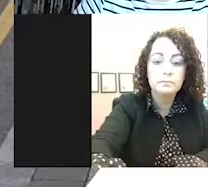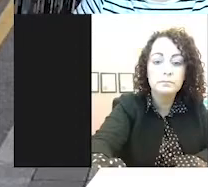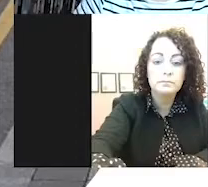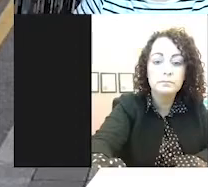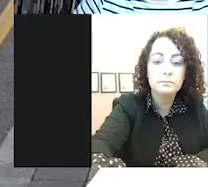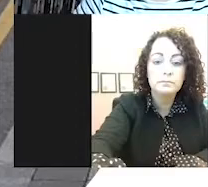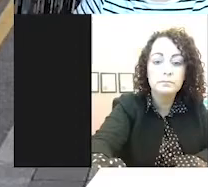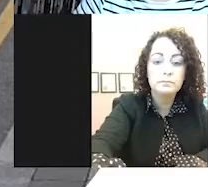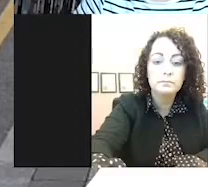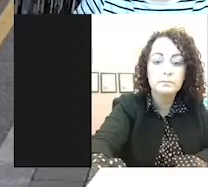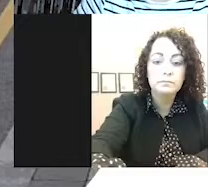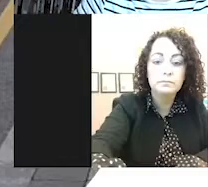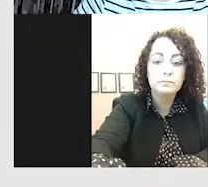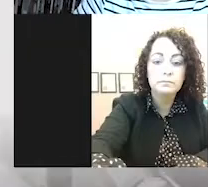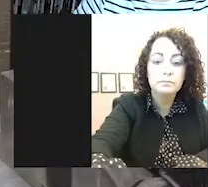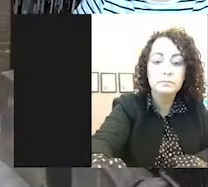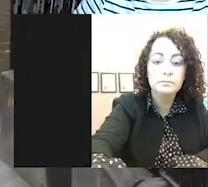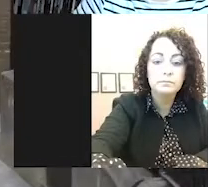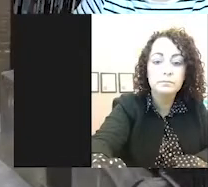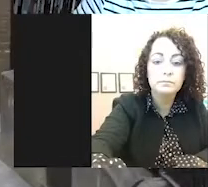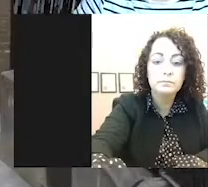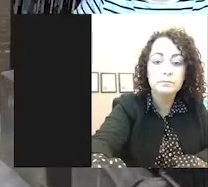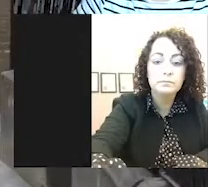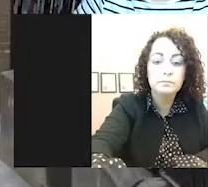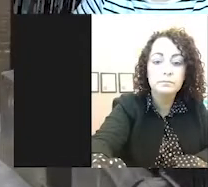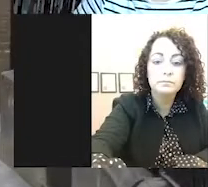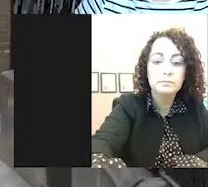as well. So the next slide then just